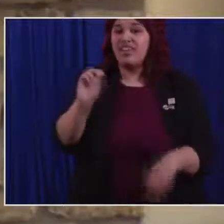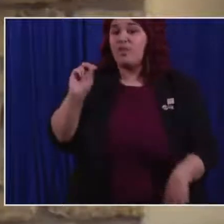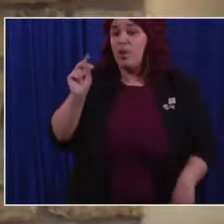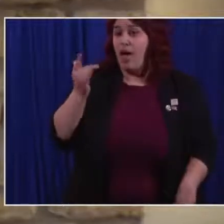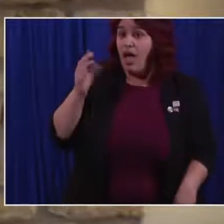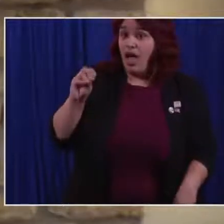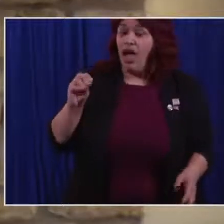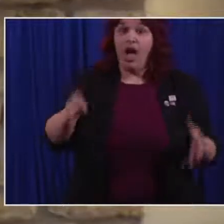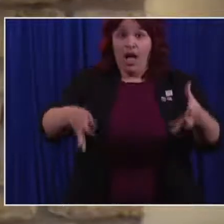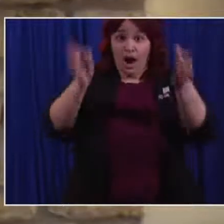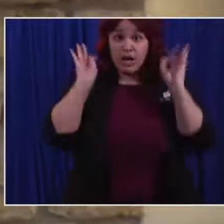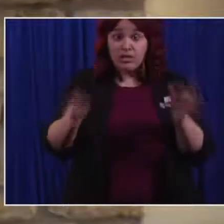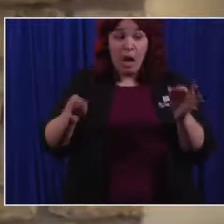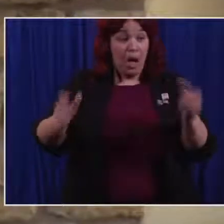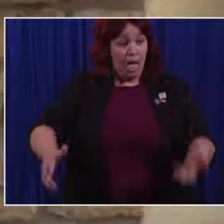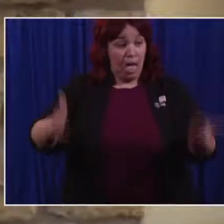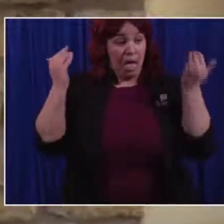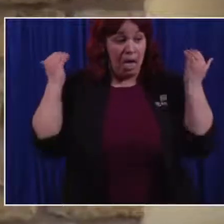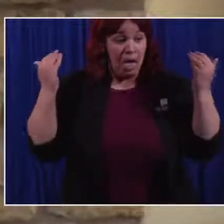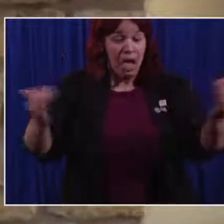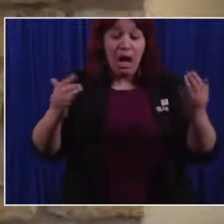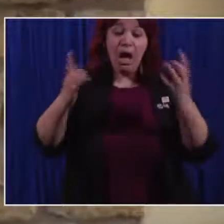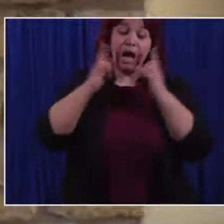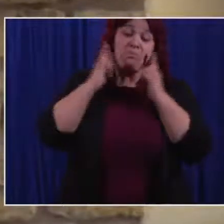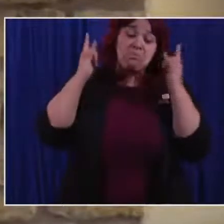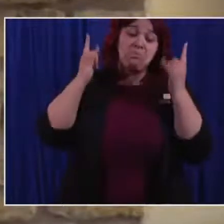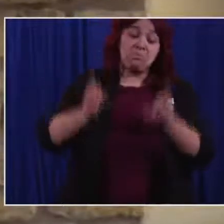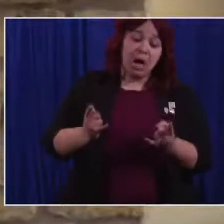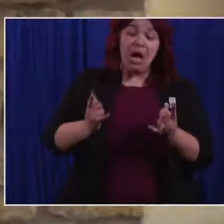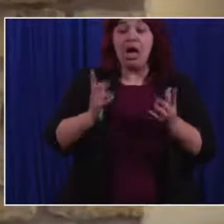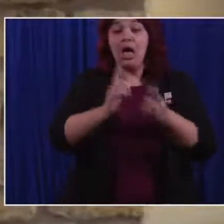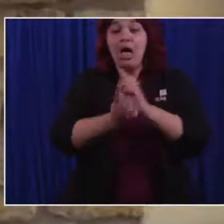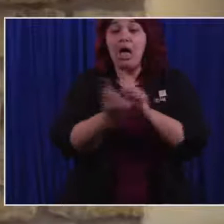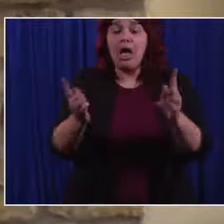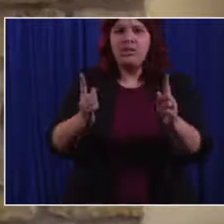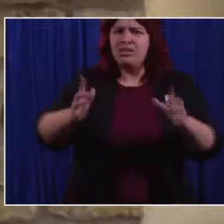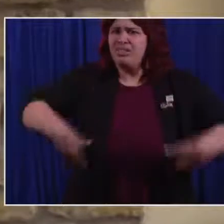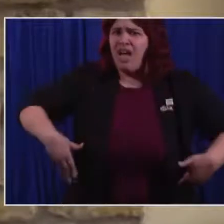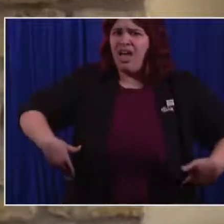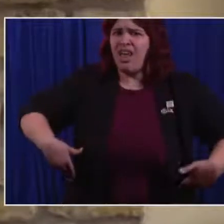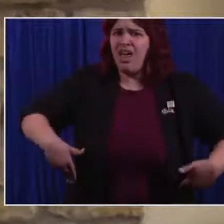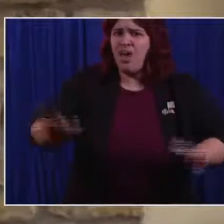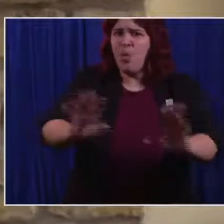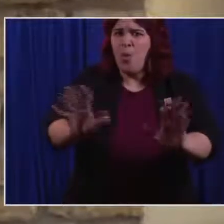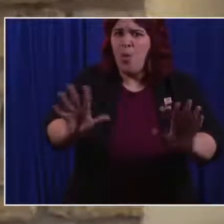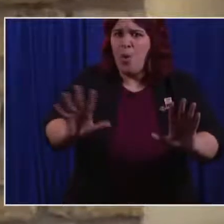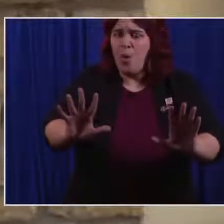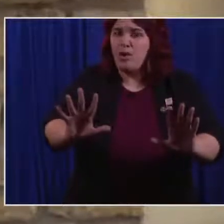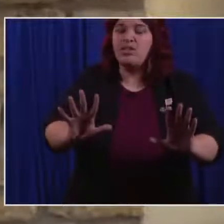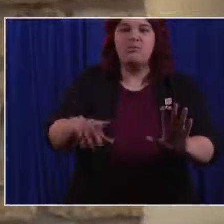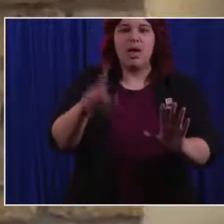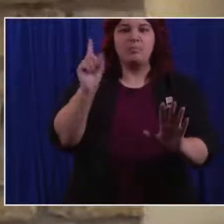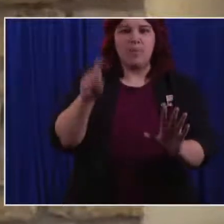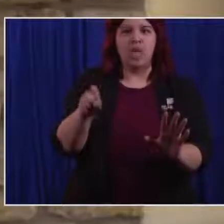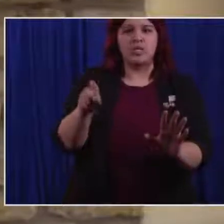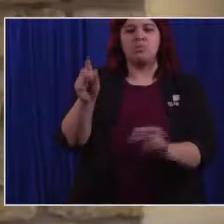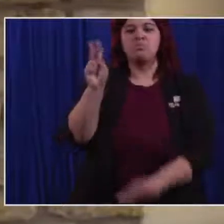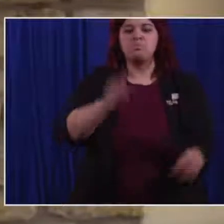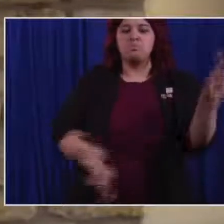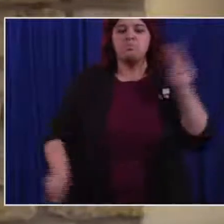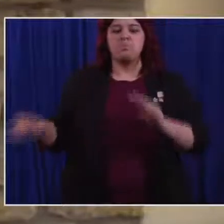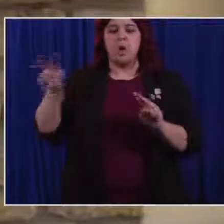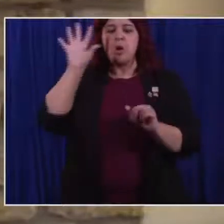from vaccination before we can responsibly step back from public masking and distancing.